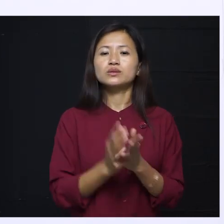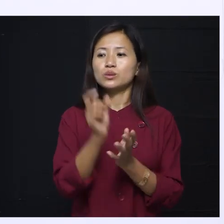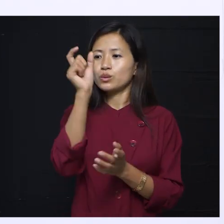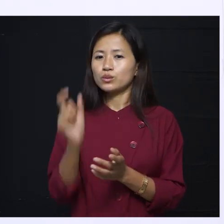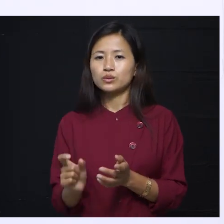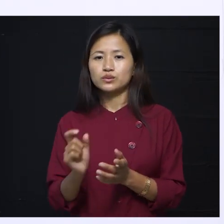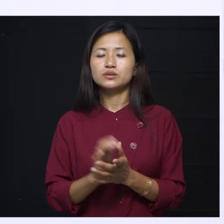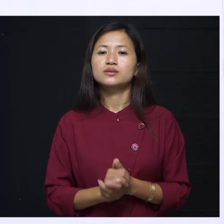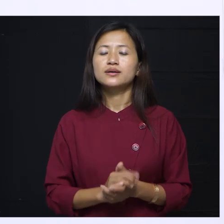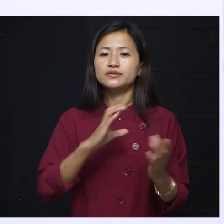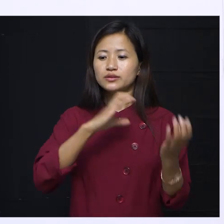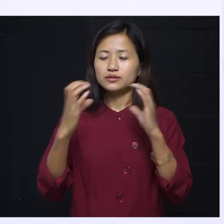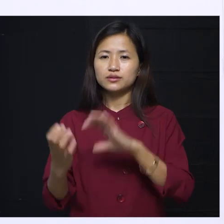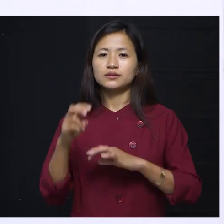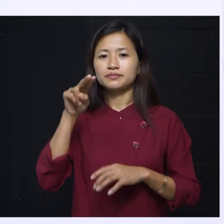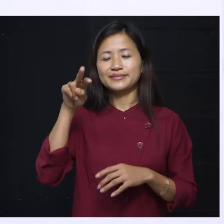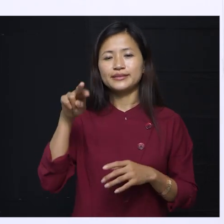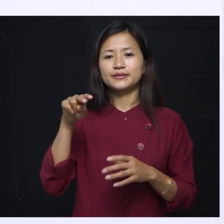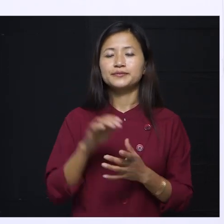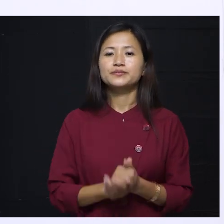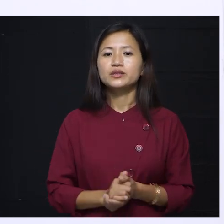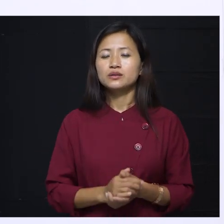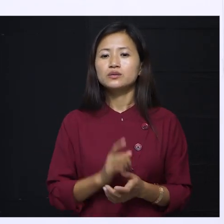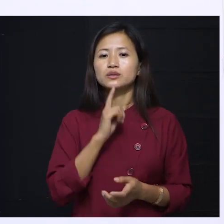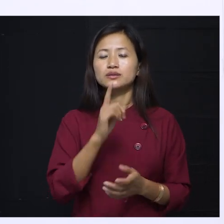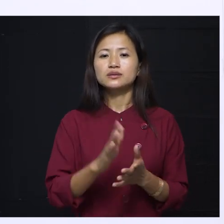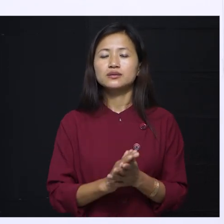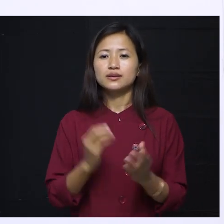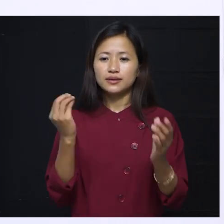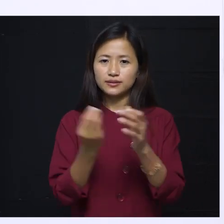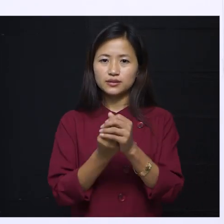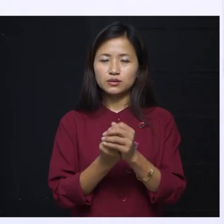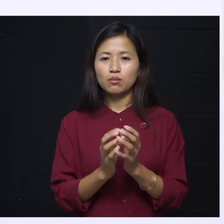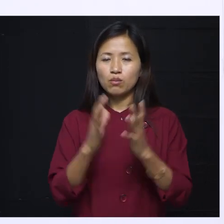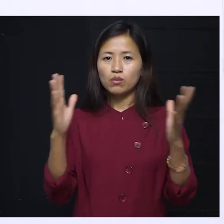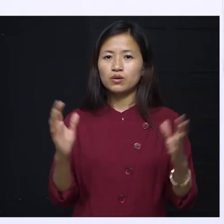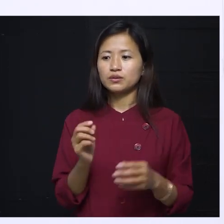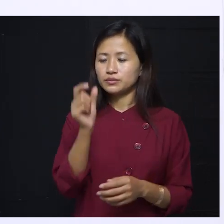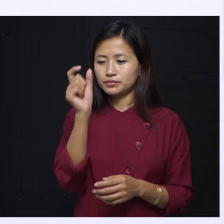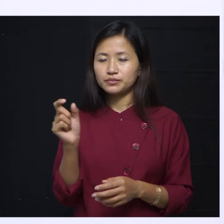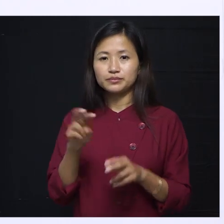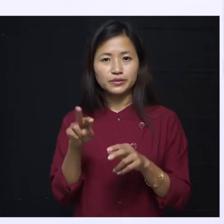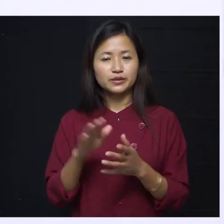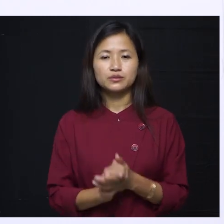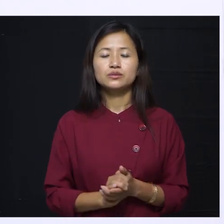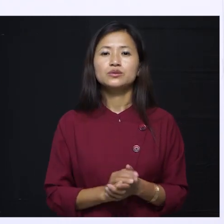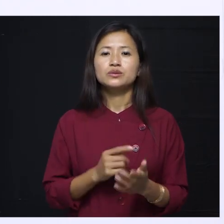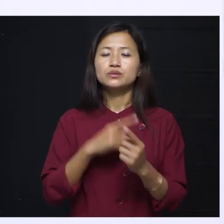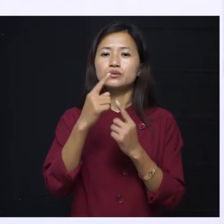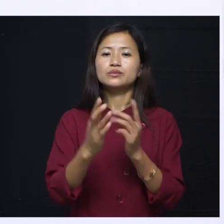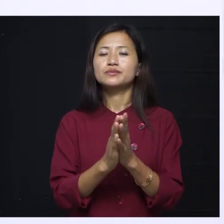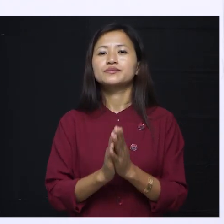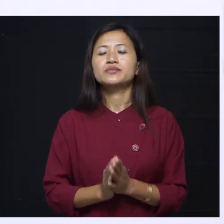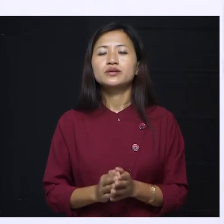either shortens it, changes meaning, or you can also say that it adds more meaning to the word. So that is the function of